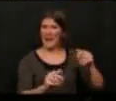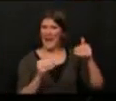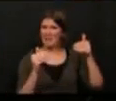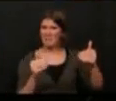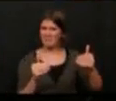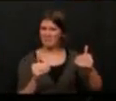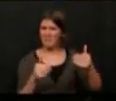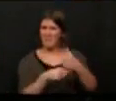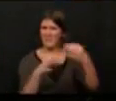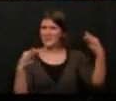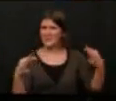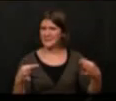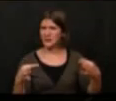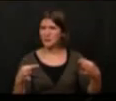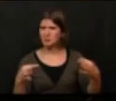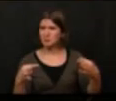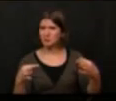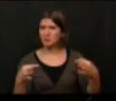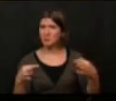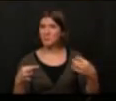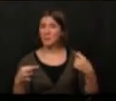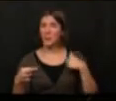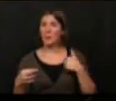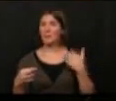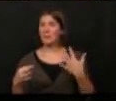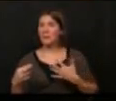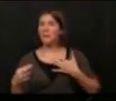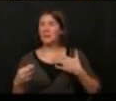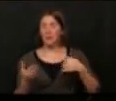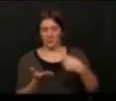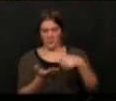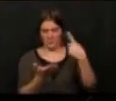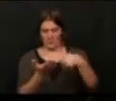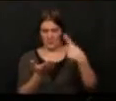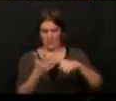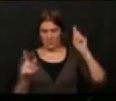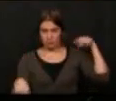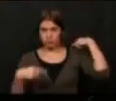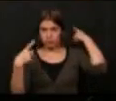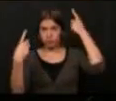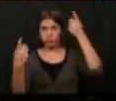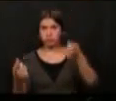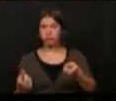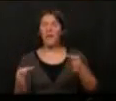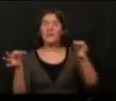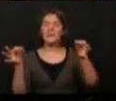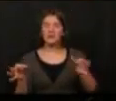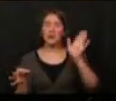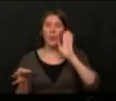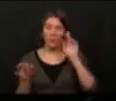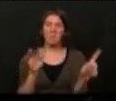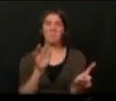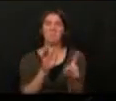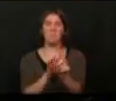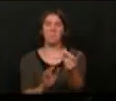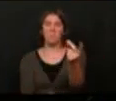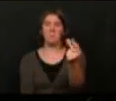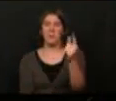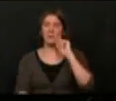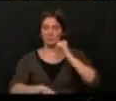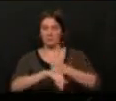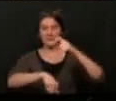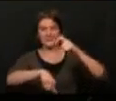I think we have been laboring that for long enough that the decision is going to practically make itself. I think we need to set a